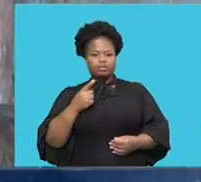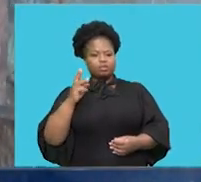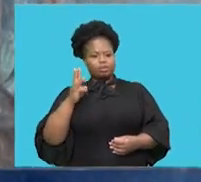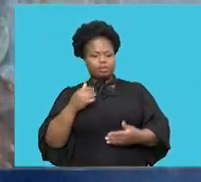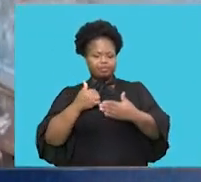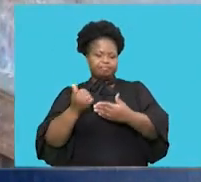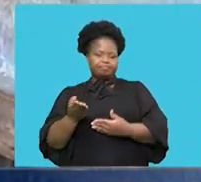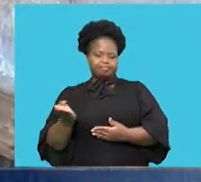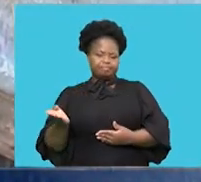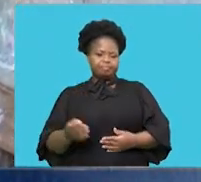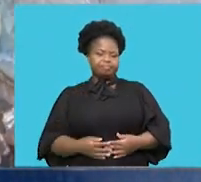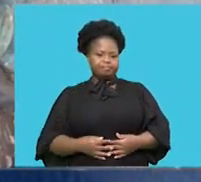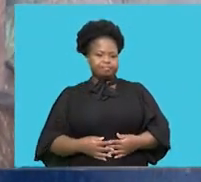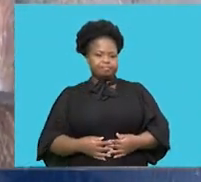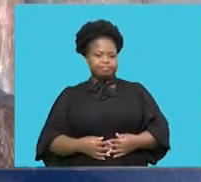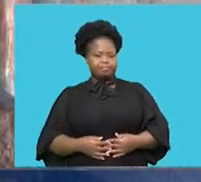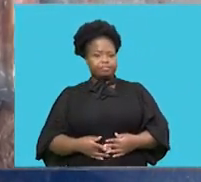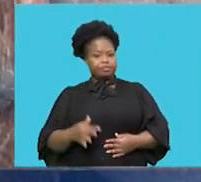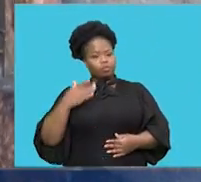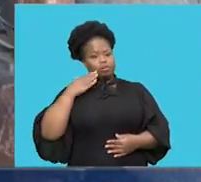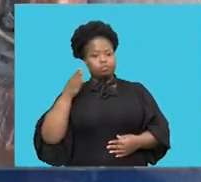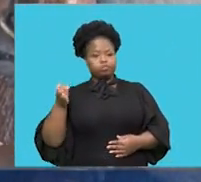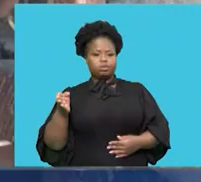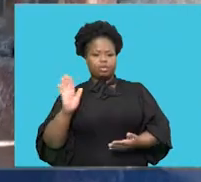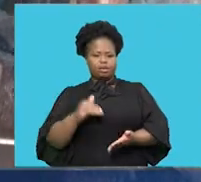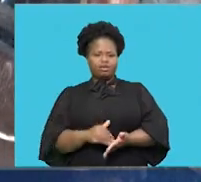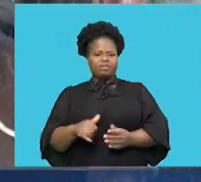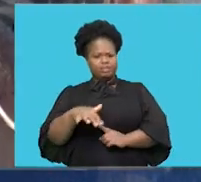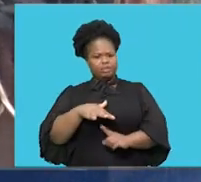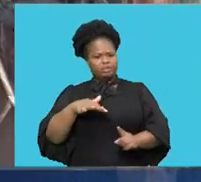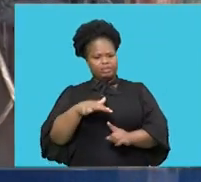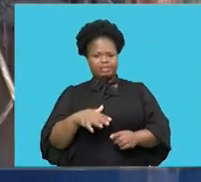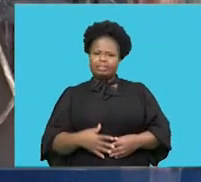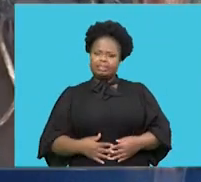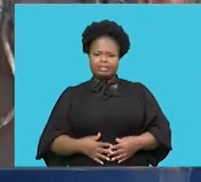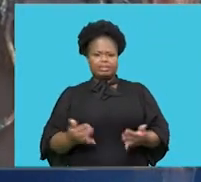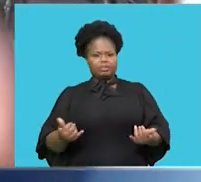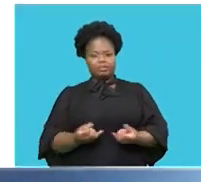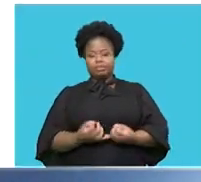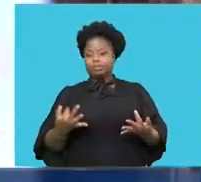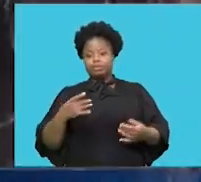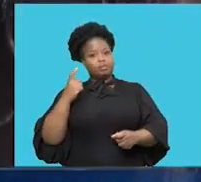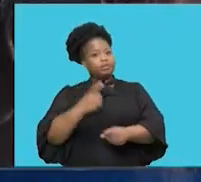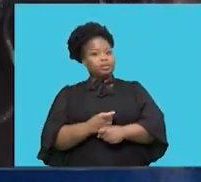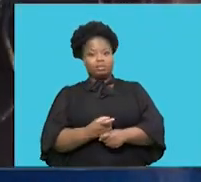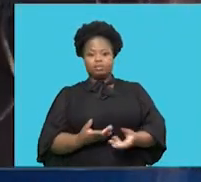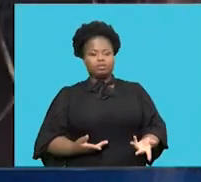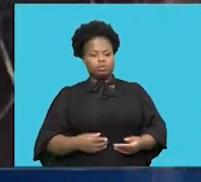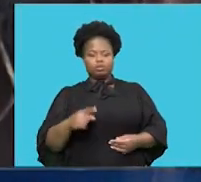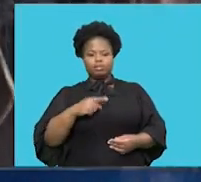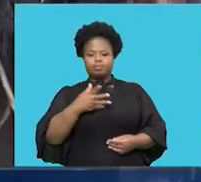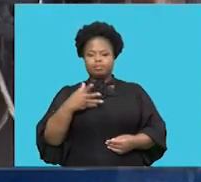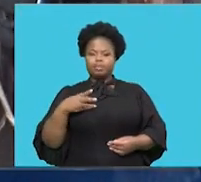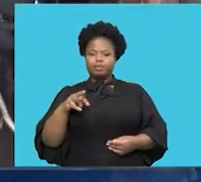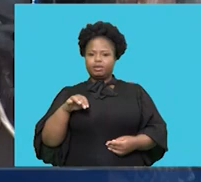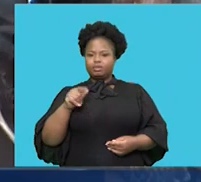tshehetsong ya bona. Hare fihla mole, then we found the situation e leng gore there's a lot of difficulties ko mme vathiswa le